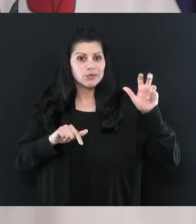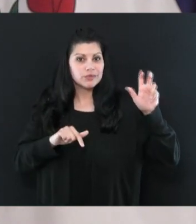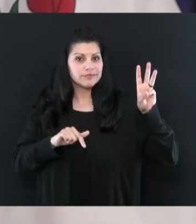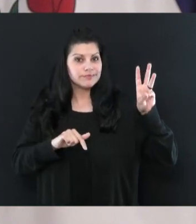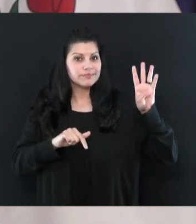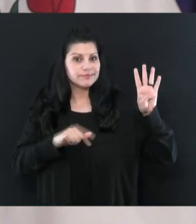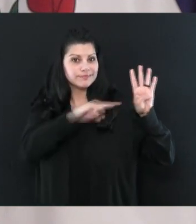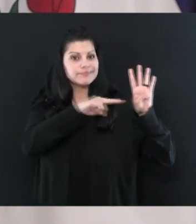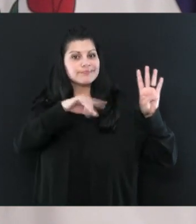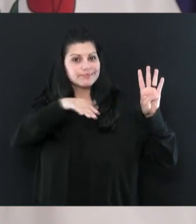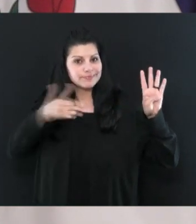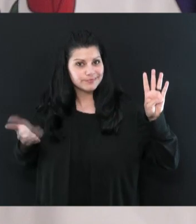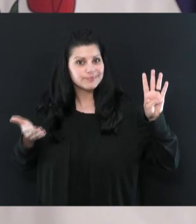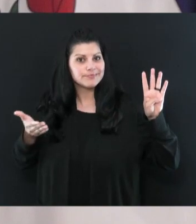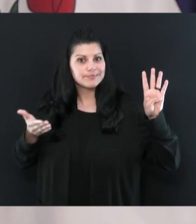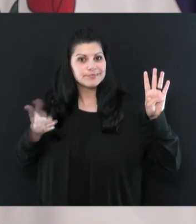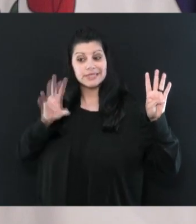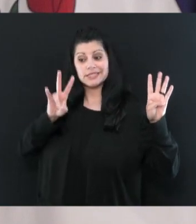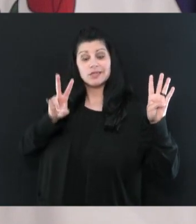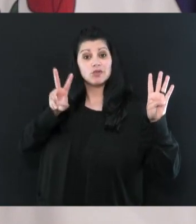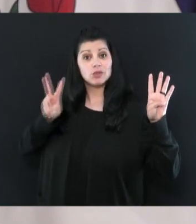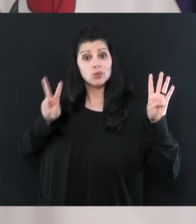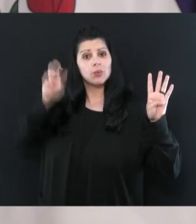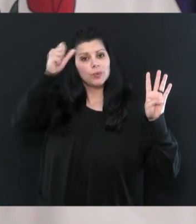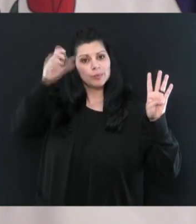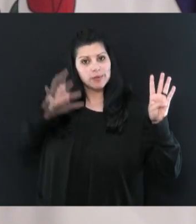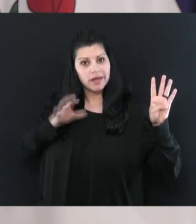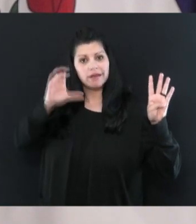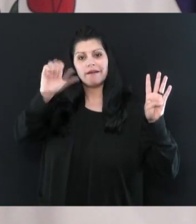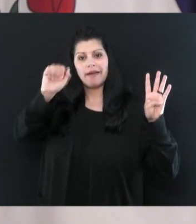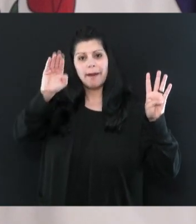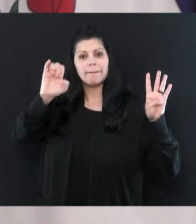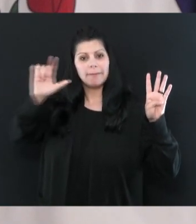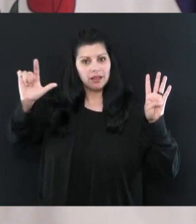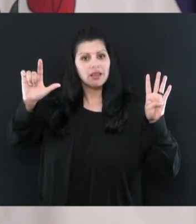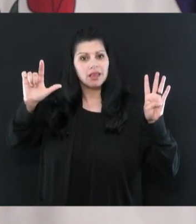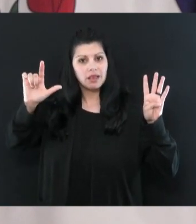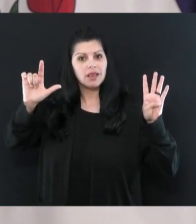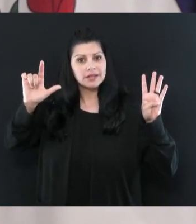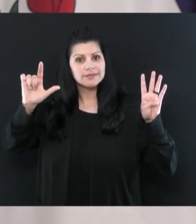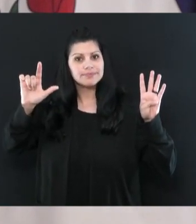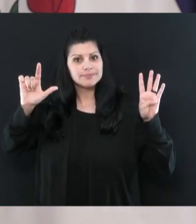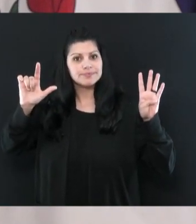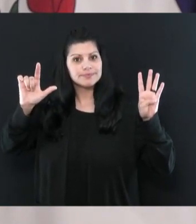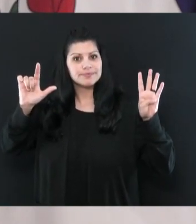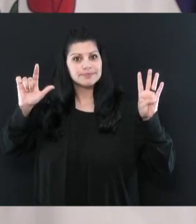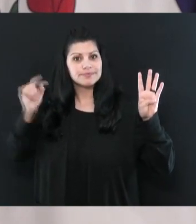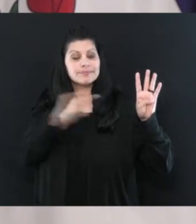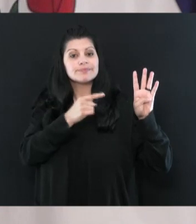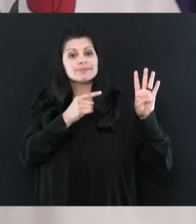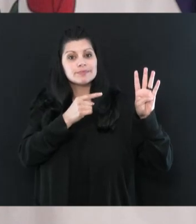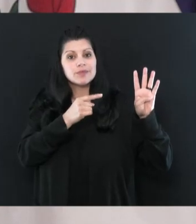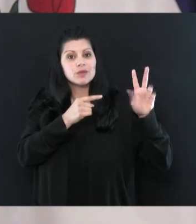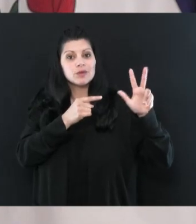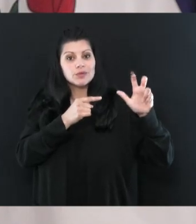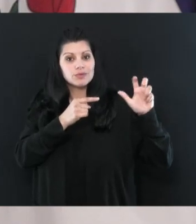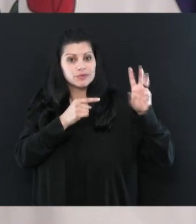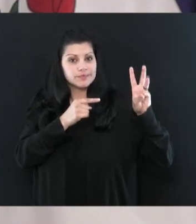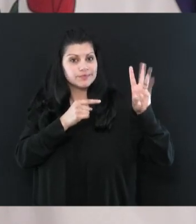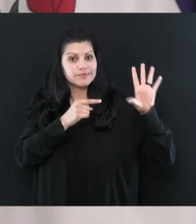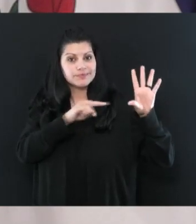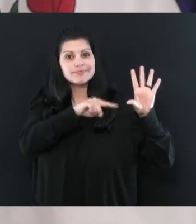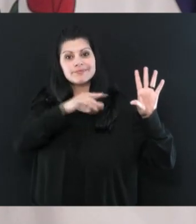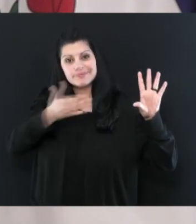364th death, a 72-year-old male from Cabell County. Our 365th